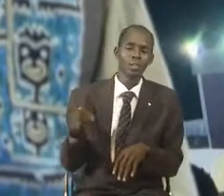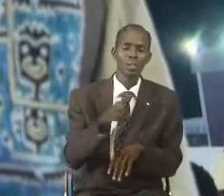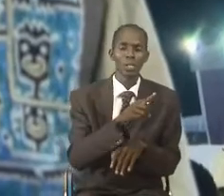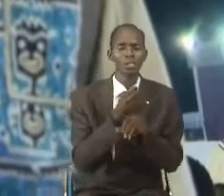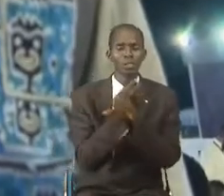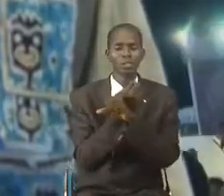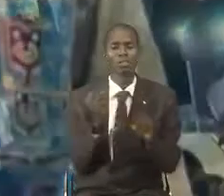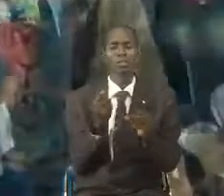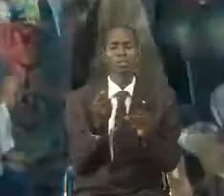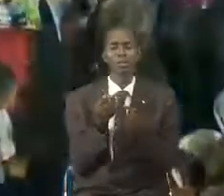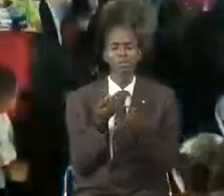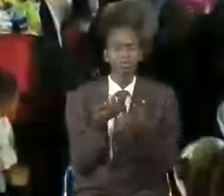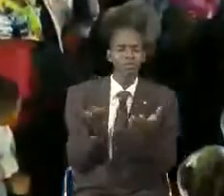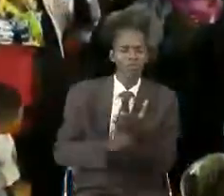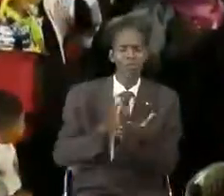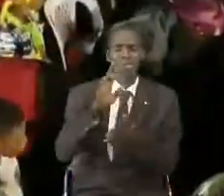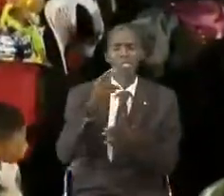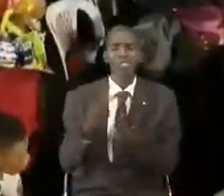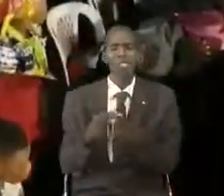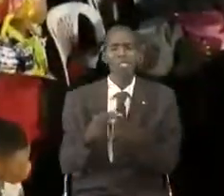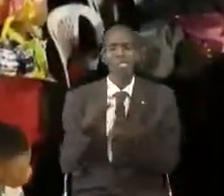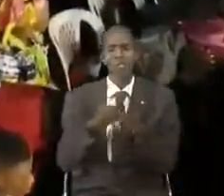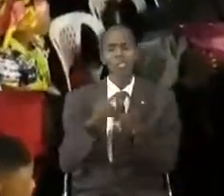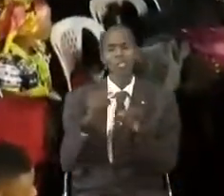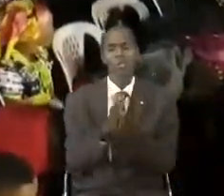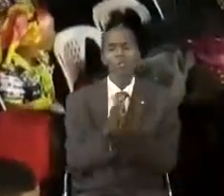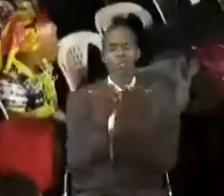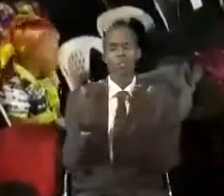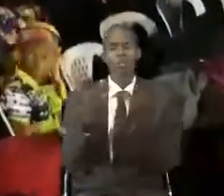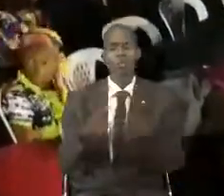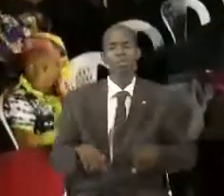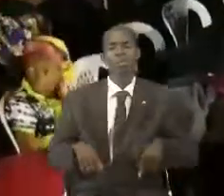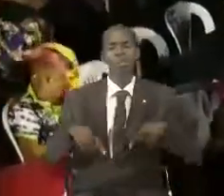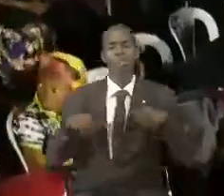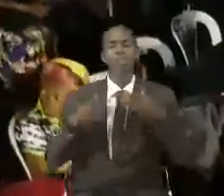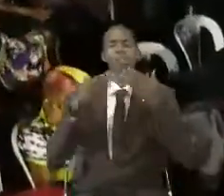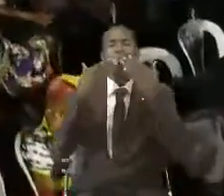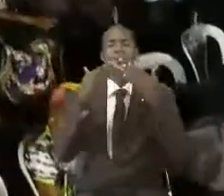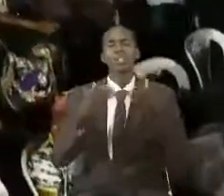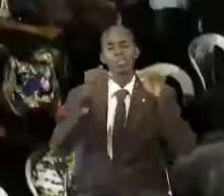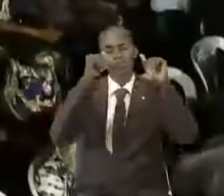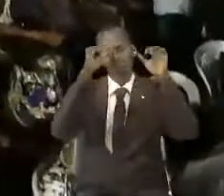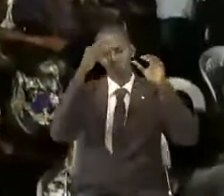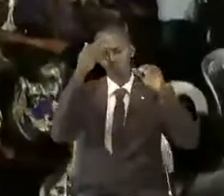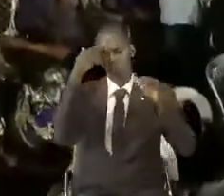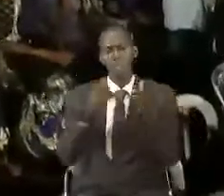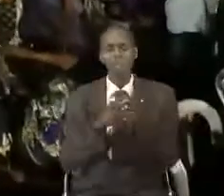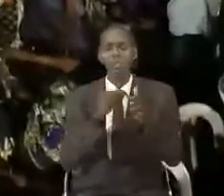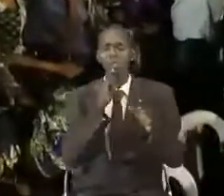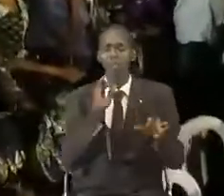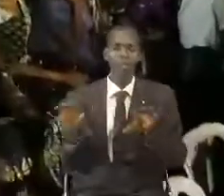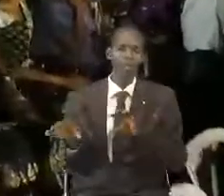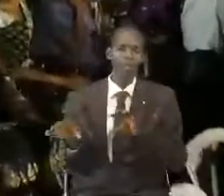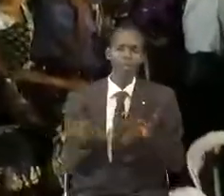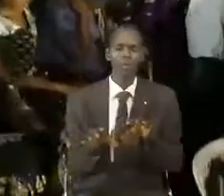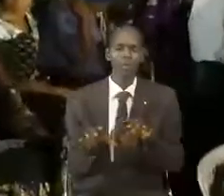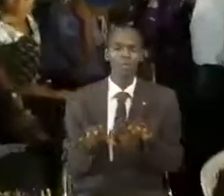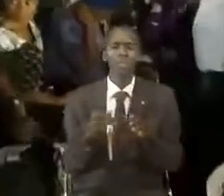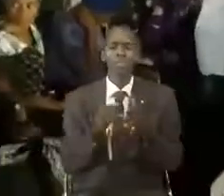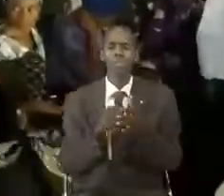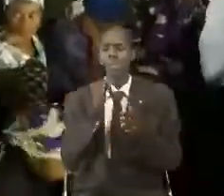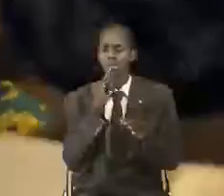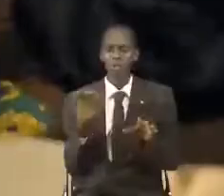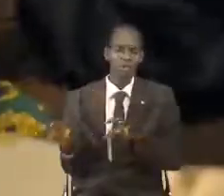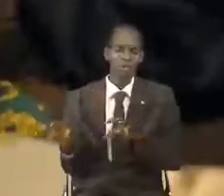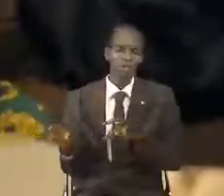right now. Confirm their salvation. Write their names in the book of life. Well, thank you,